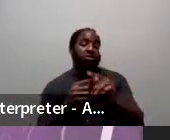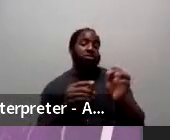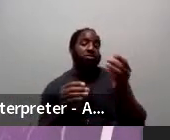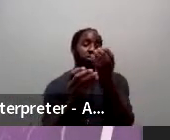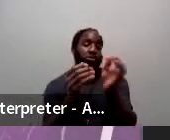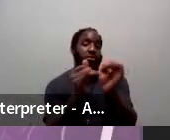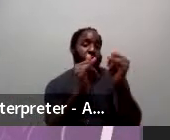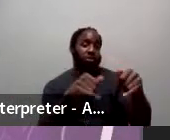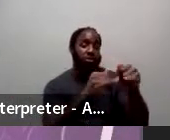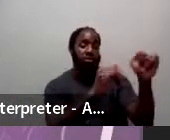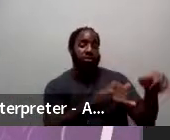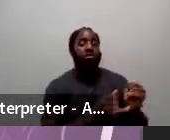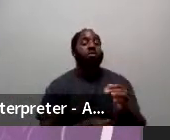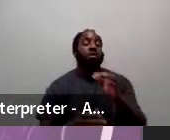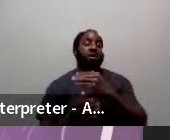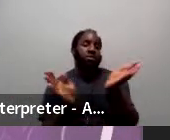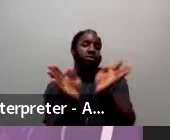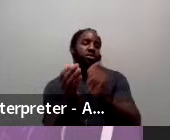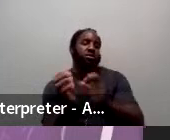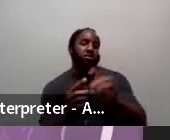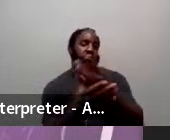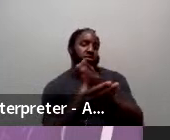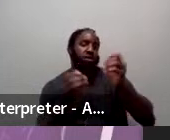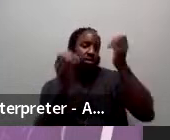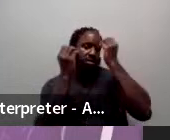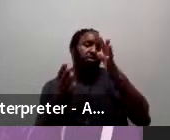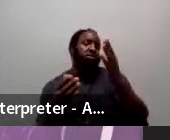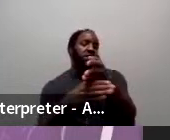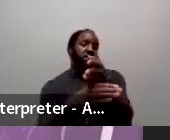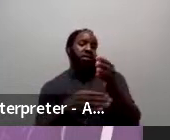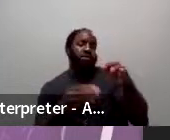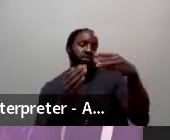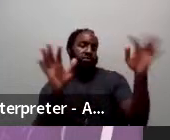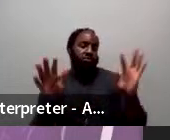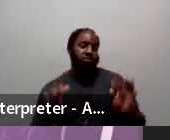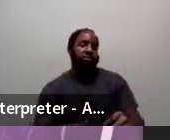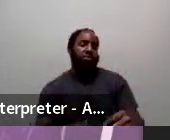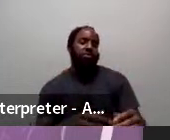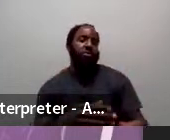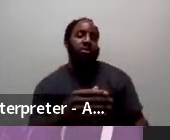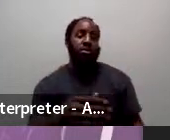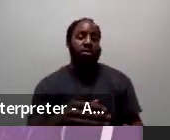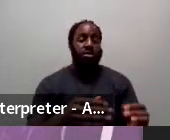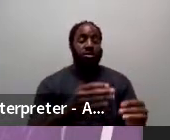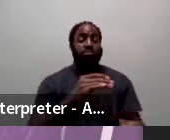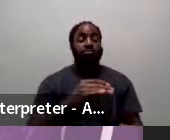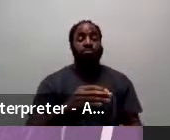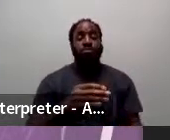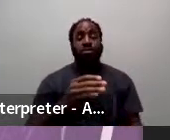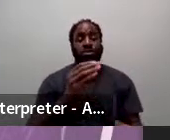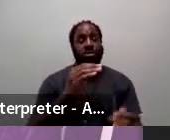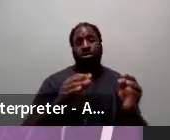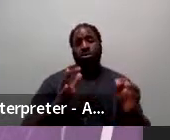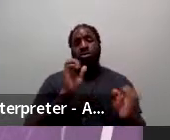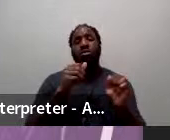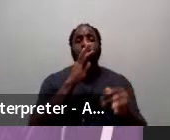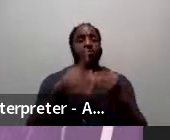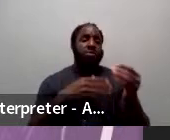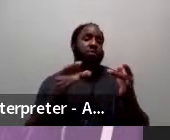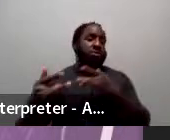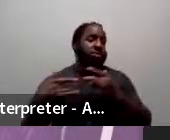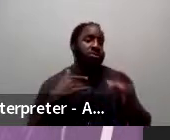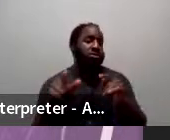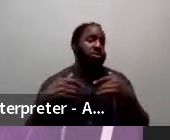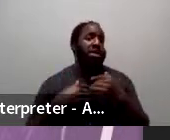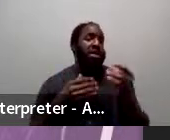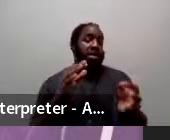everyone. We'll share information at the end. We'll have one-on-one office hours. If there was anything at all that was confusing or concerns you have, you think we're not